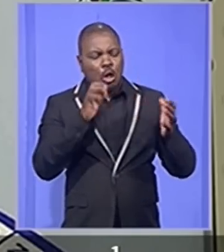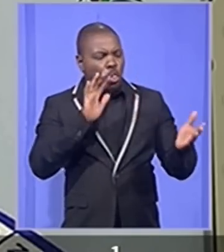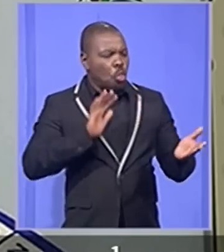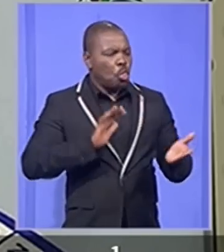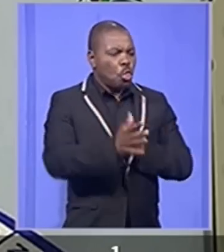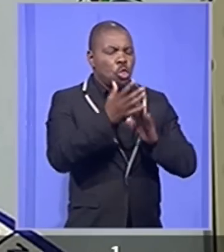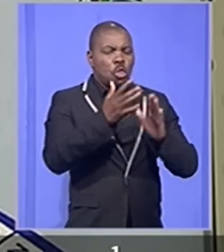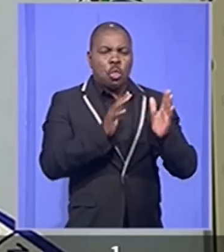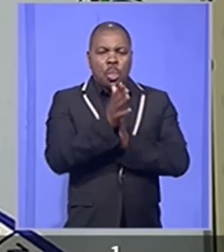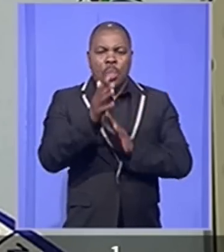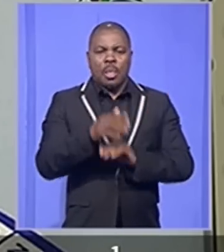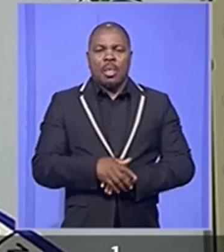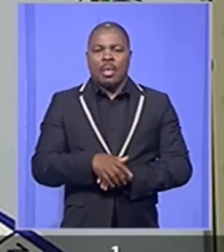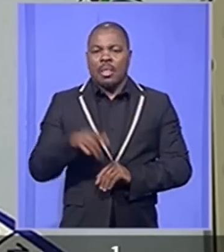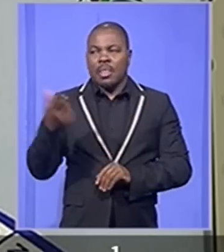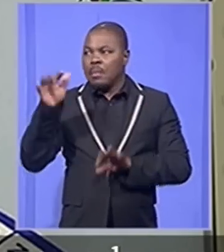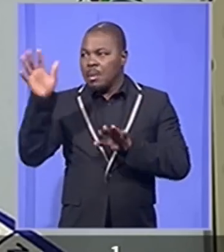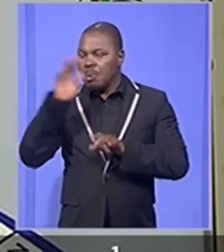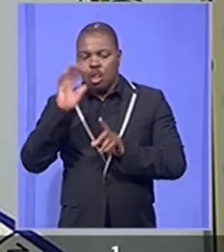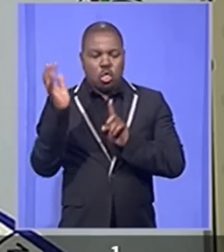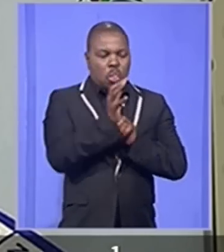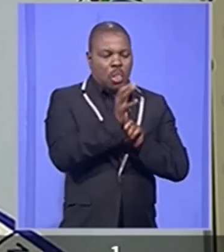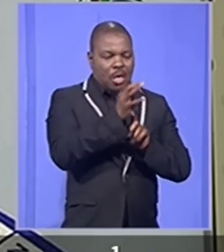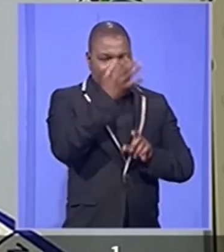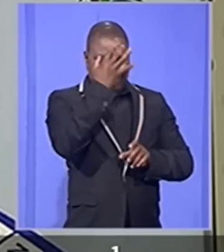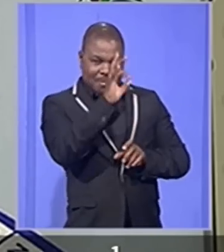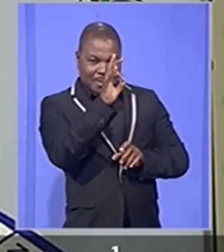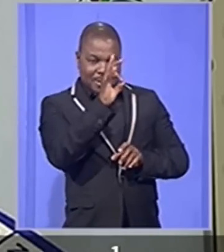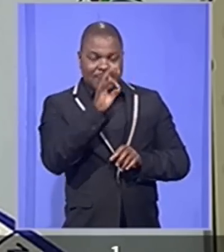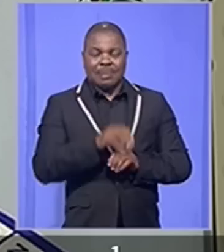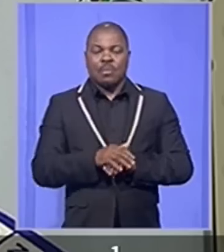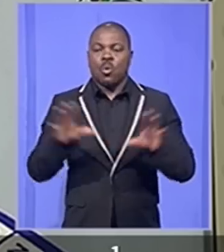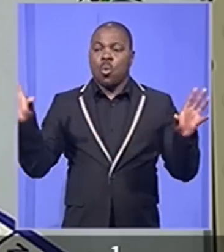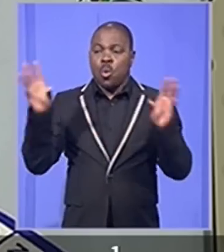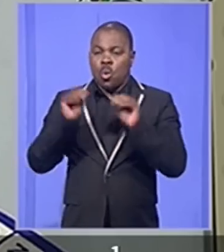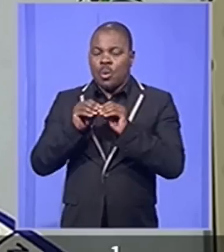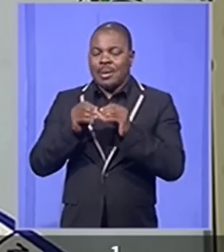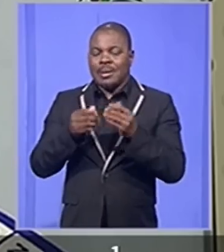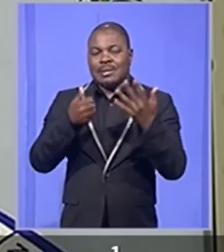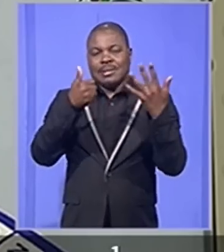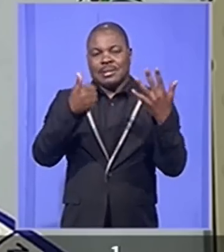and crimes against the state. A total number of